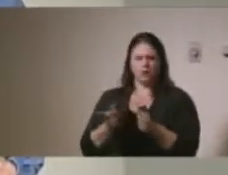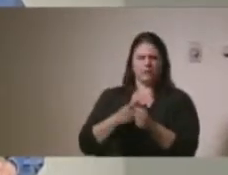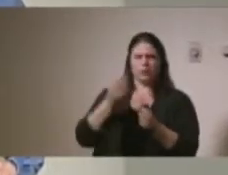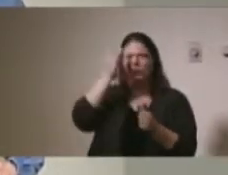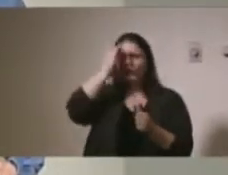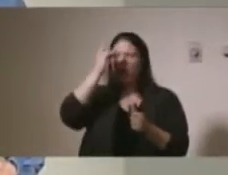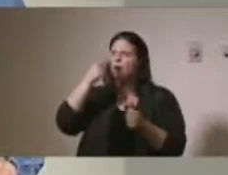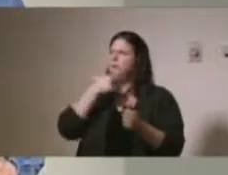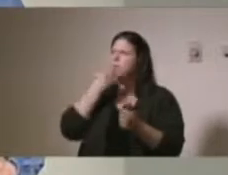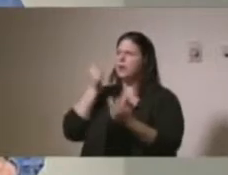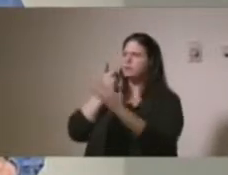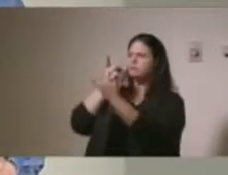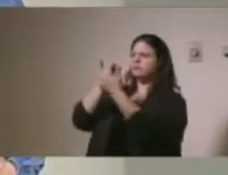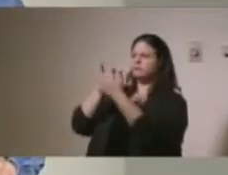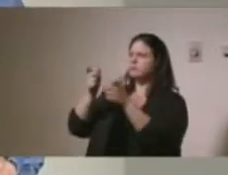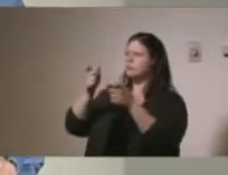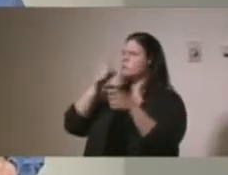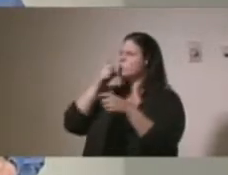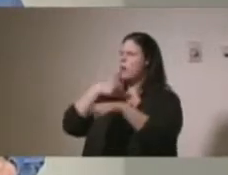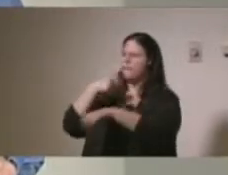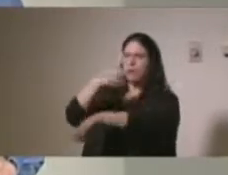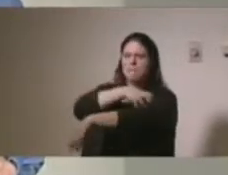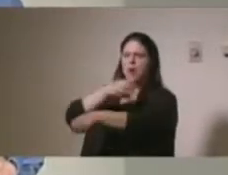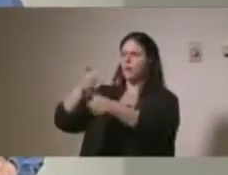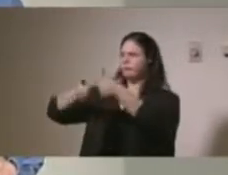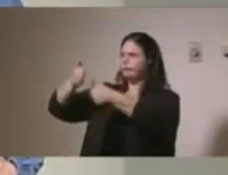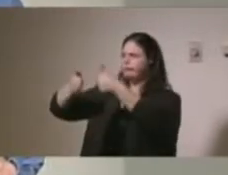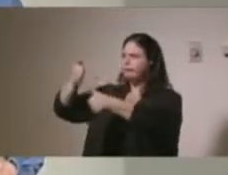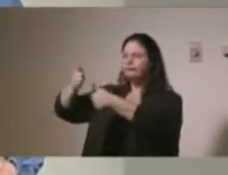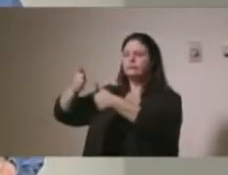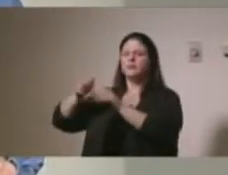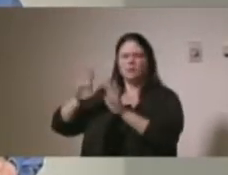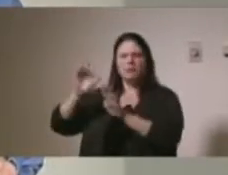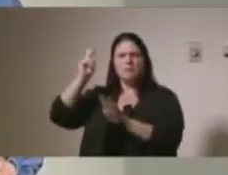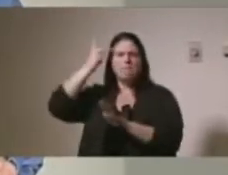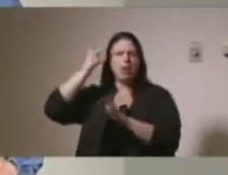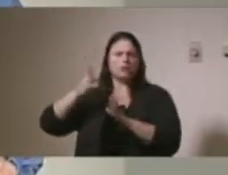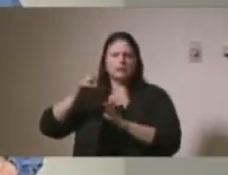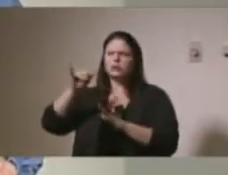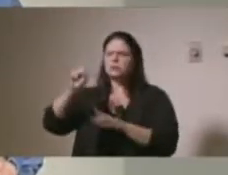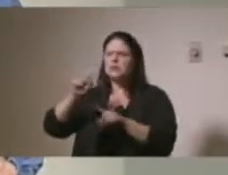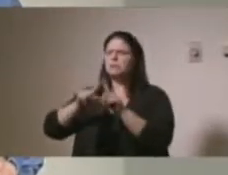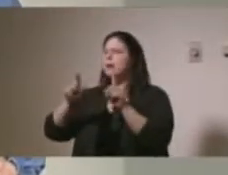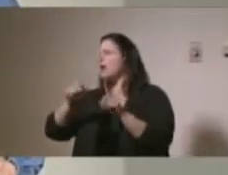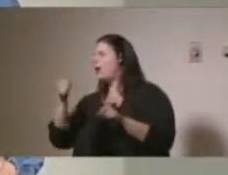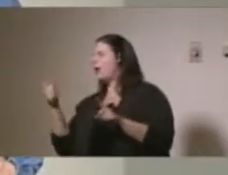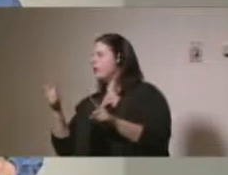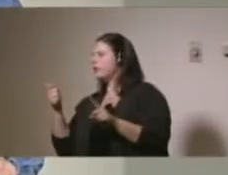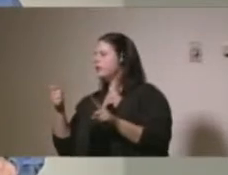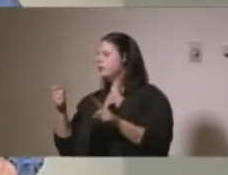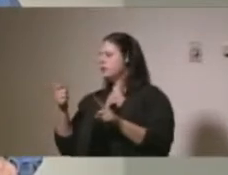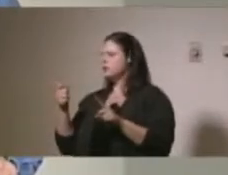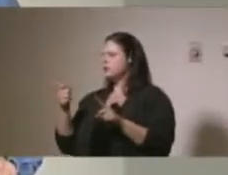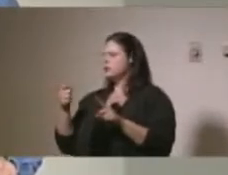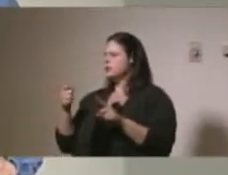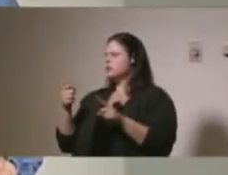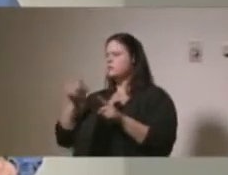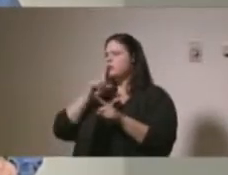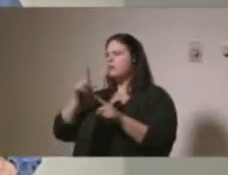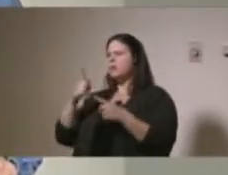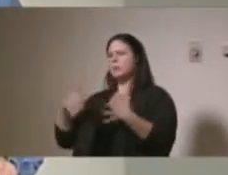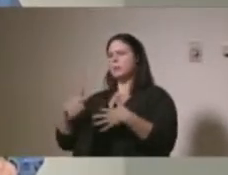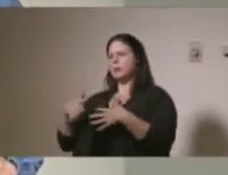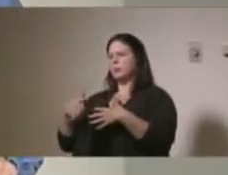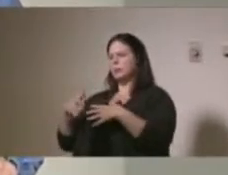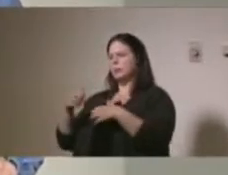power. It's not one thing just to go after politicians, but actually how do you go after the centers of and the deep-rooted structural problems